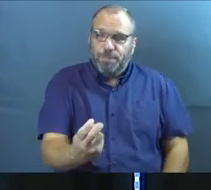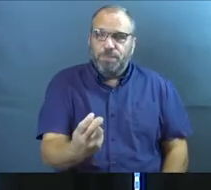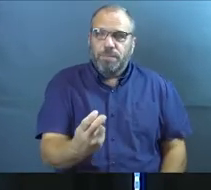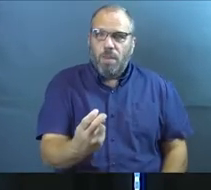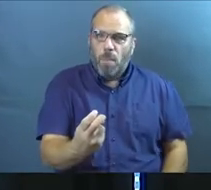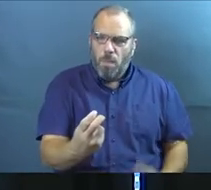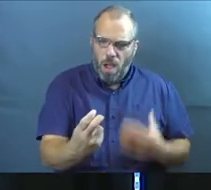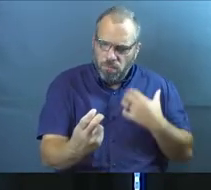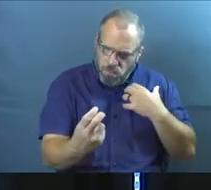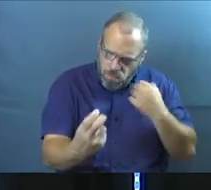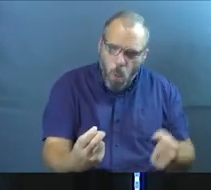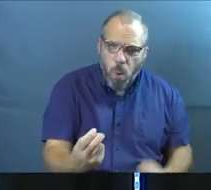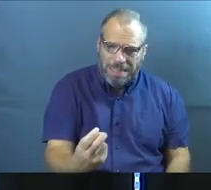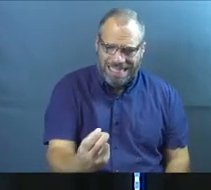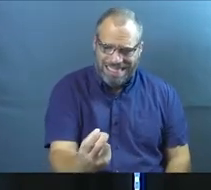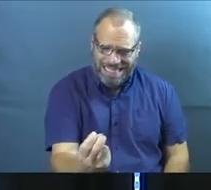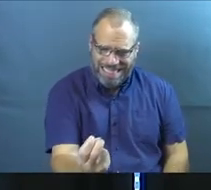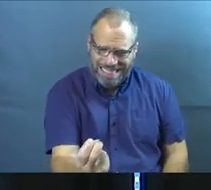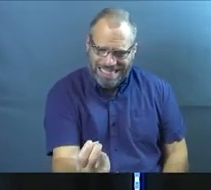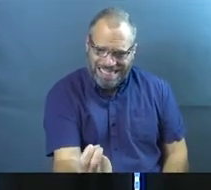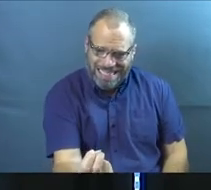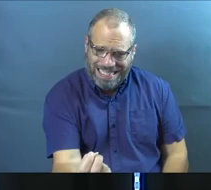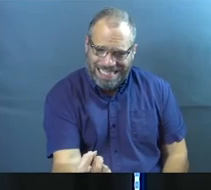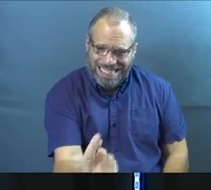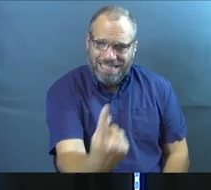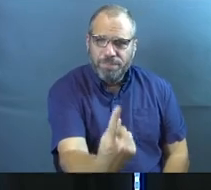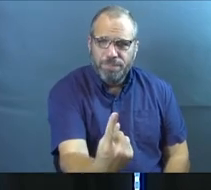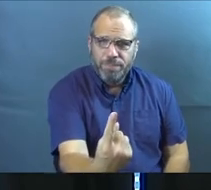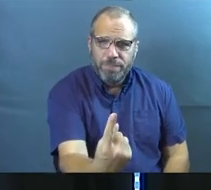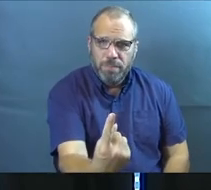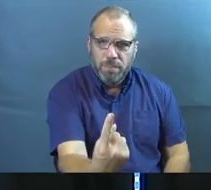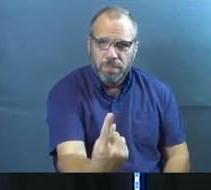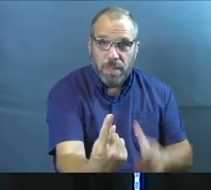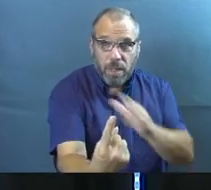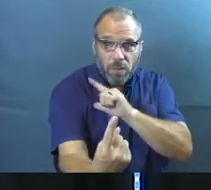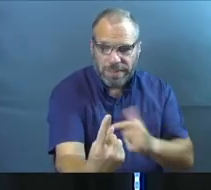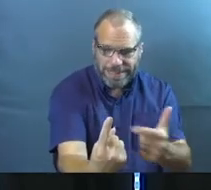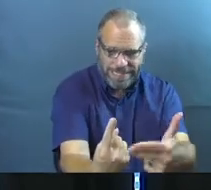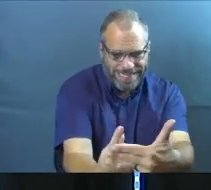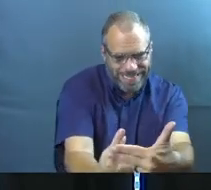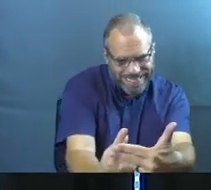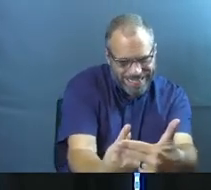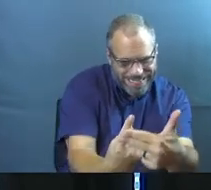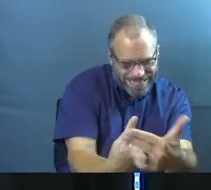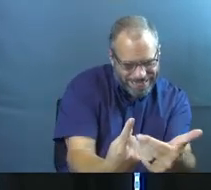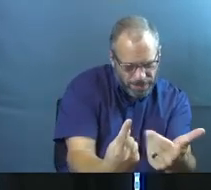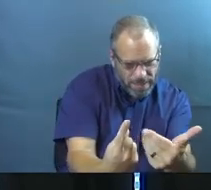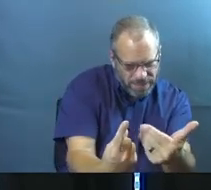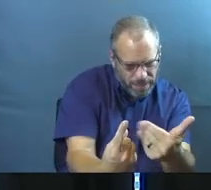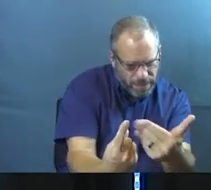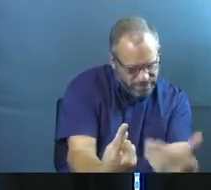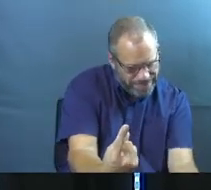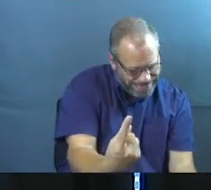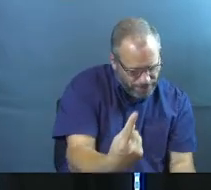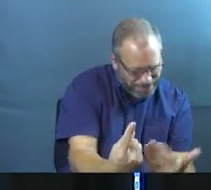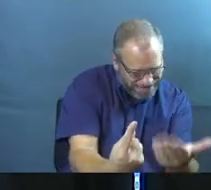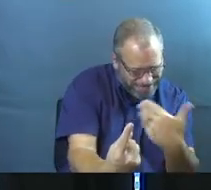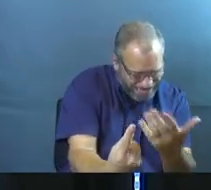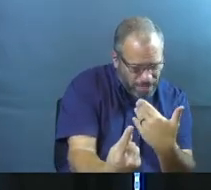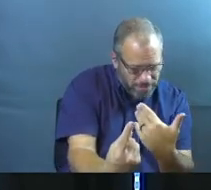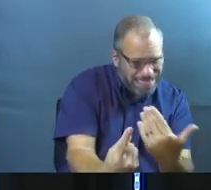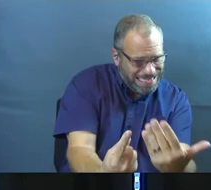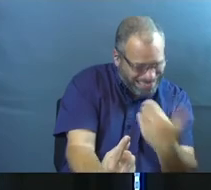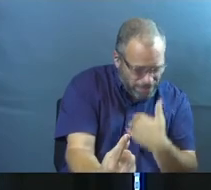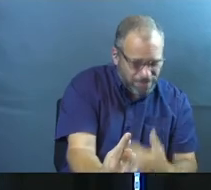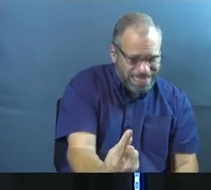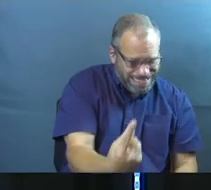And the courage it took. And there's the Lord drawing her and inviting her and saying, just walk on this path with me. Walk on